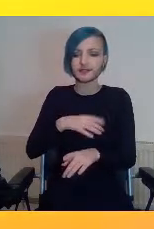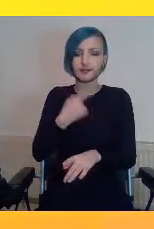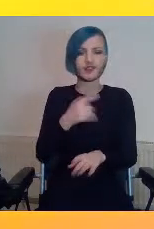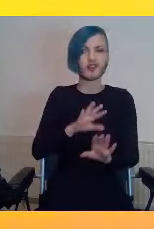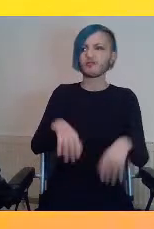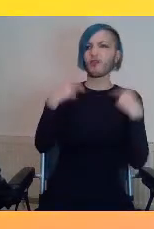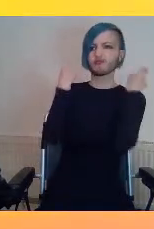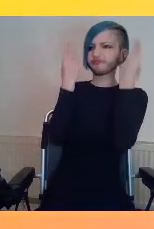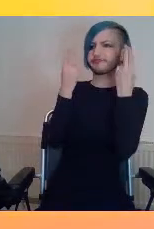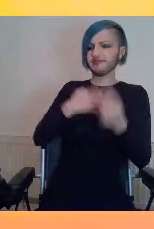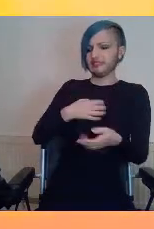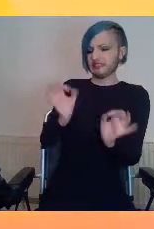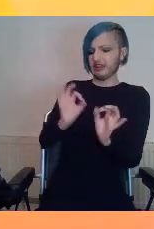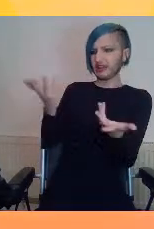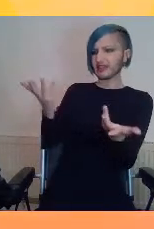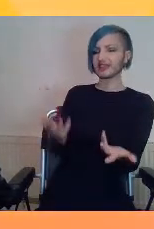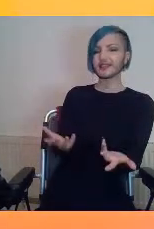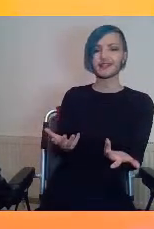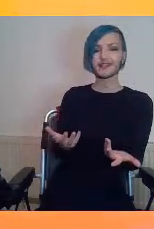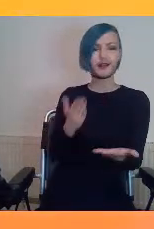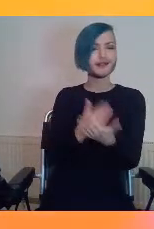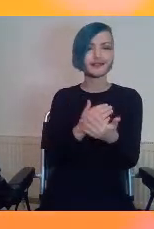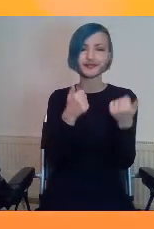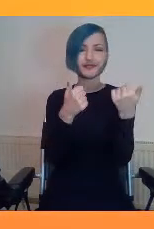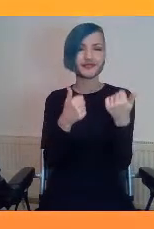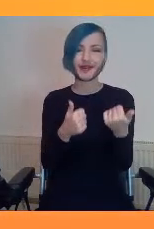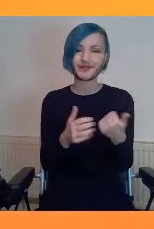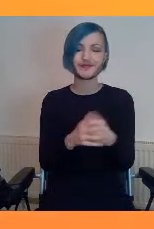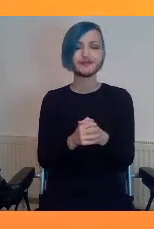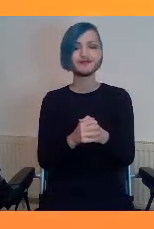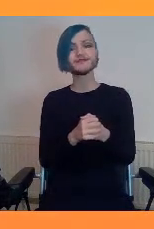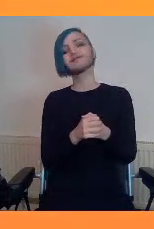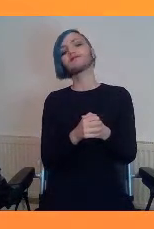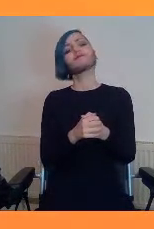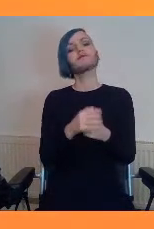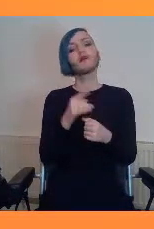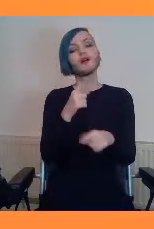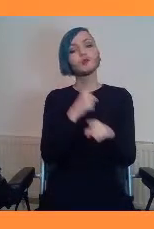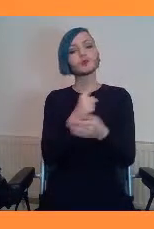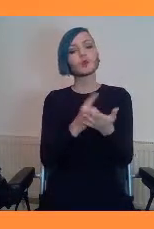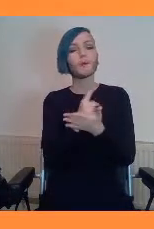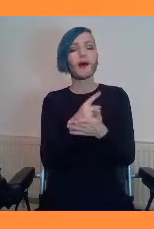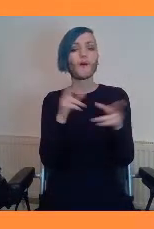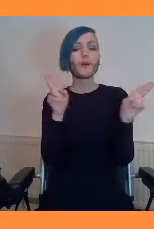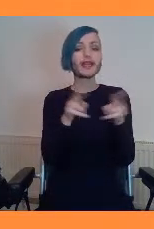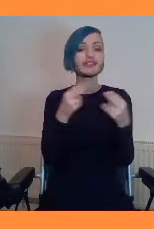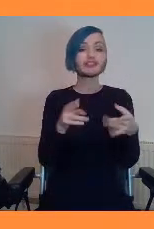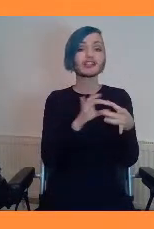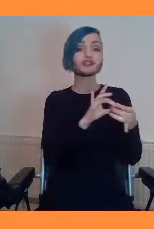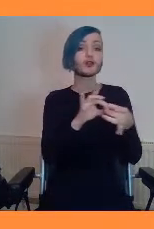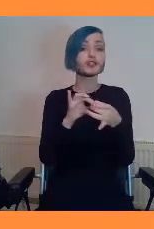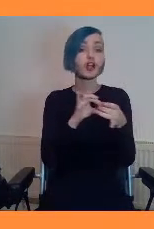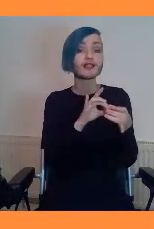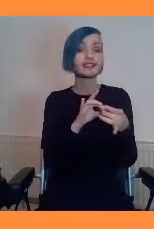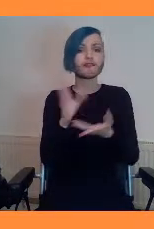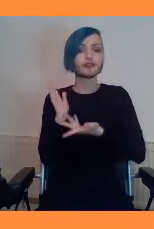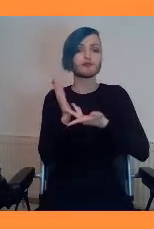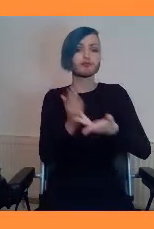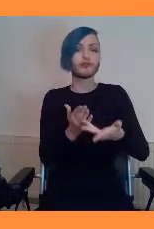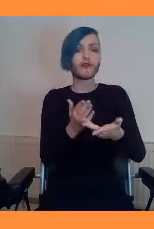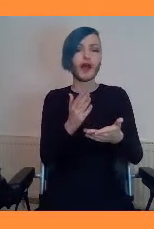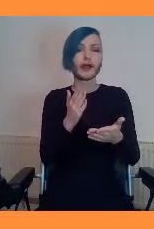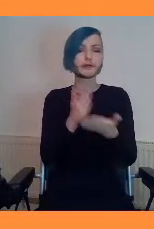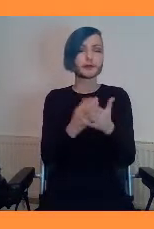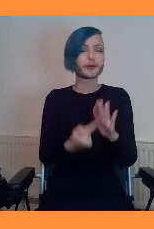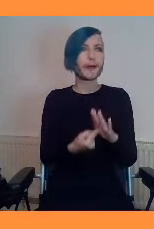look, the thing that you're talking about in terms of international solidarity and what it provides, I think this is the